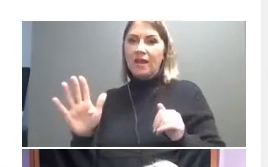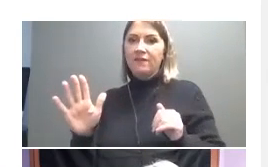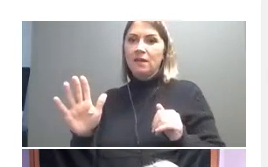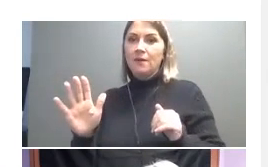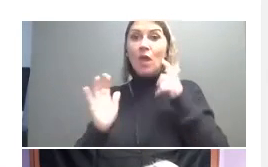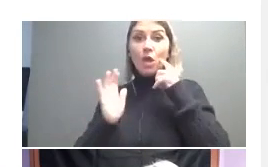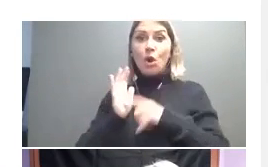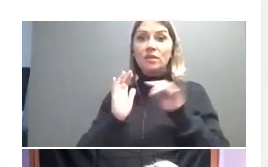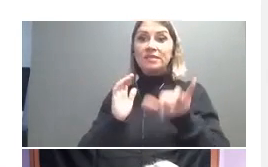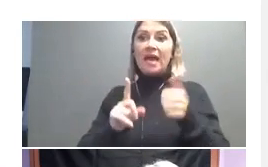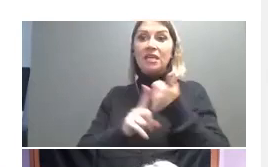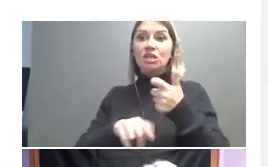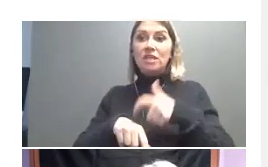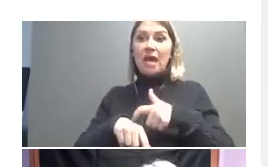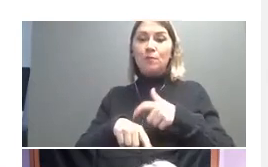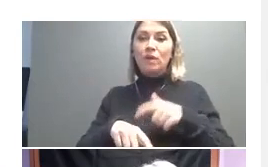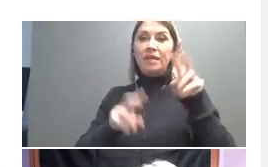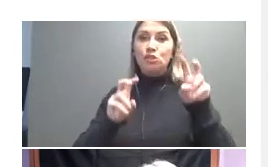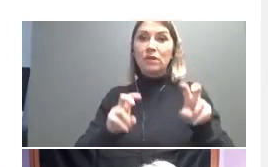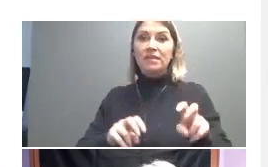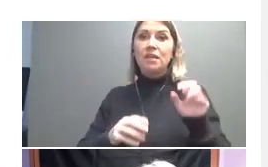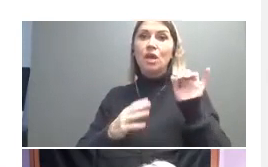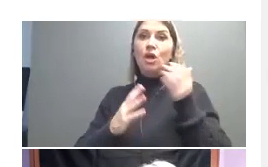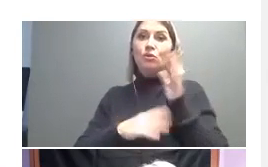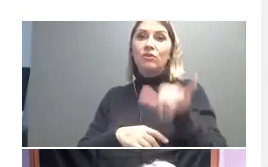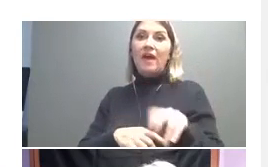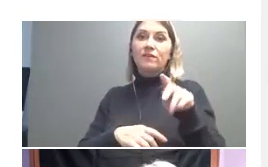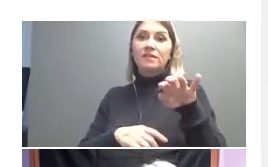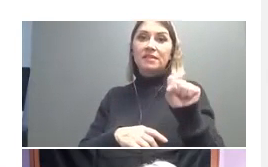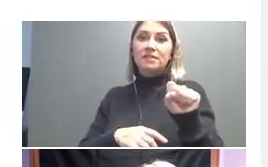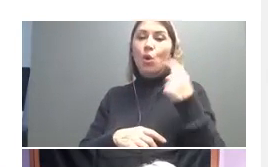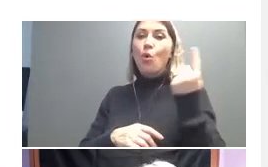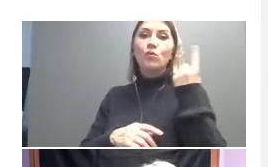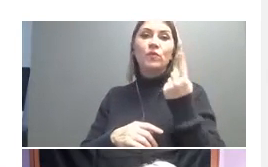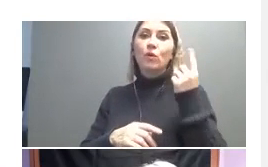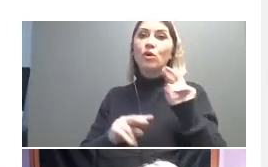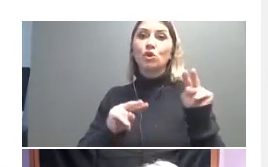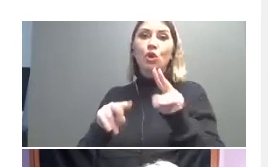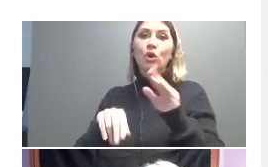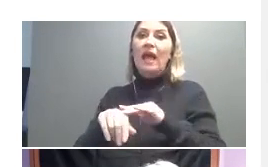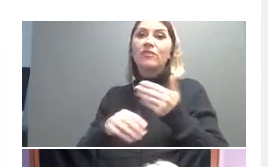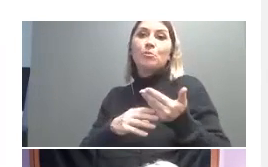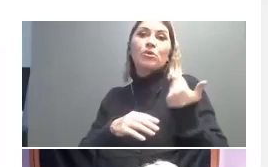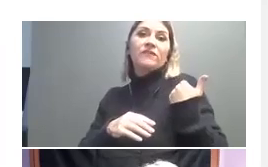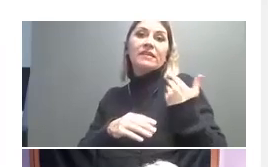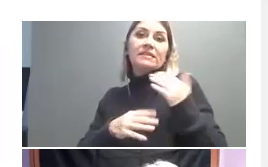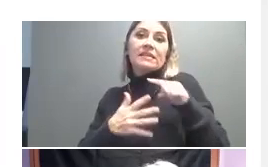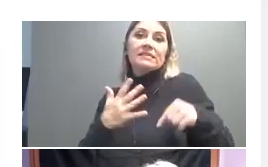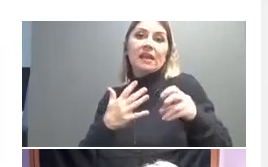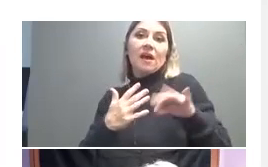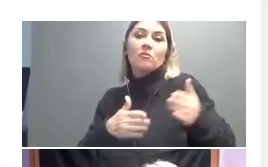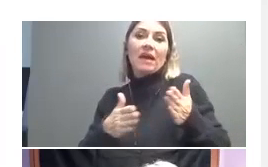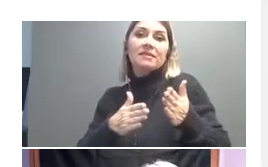Notice that every time we are iterating through these vertices, we are only going to look at the previous set of paths that we have